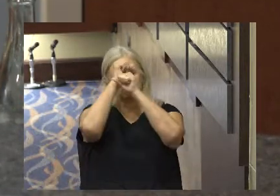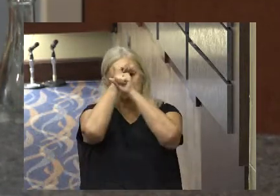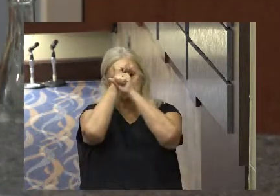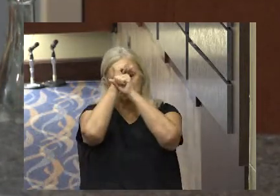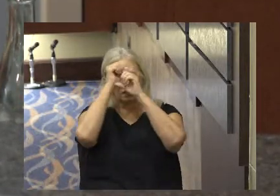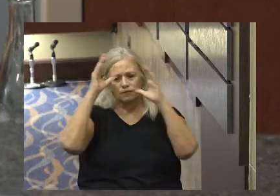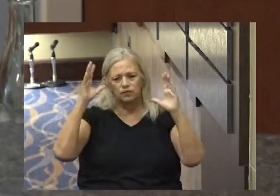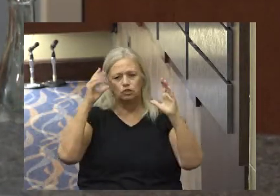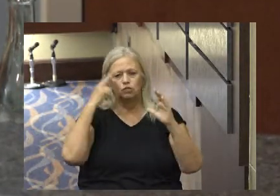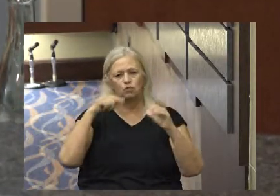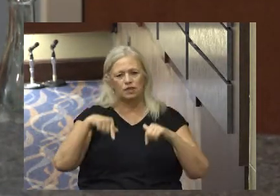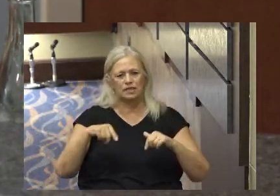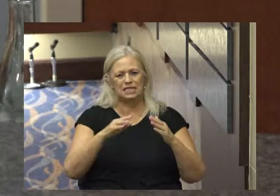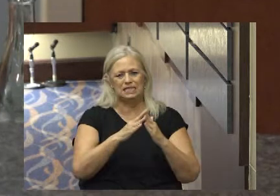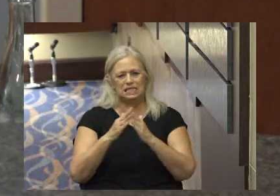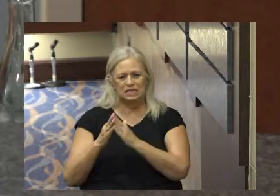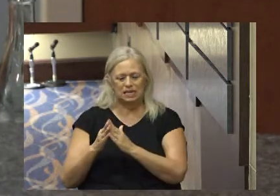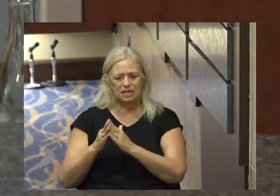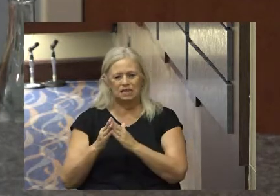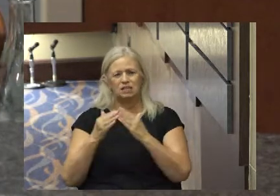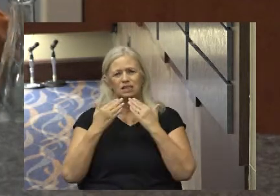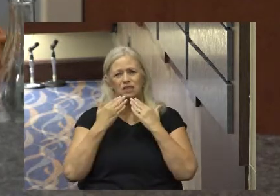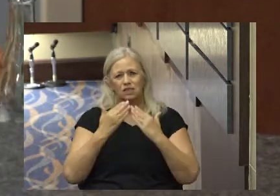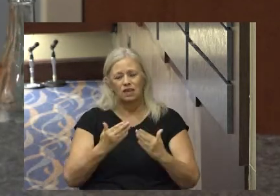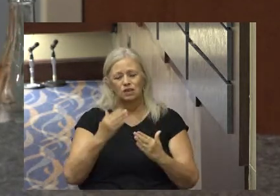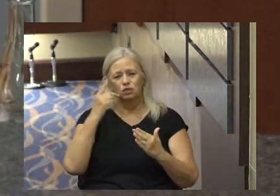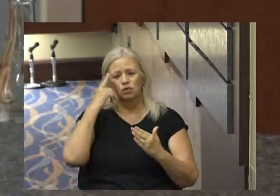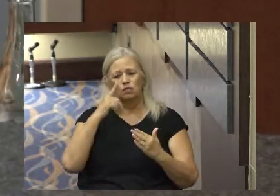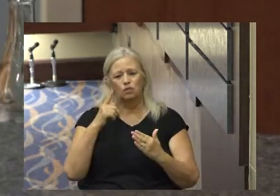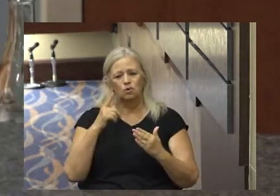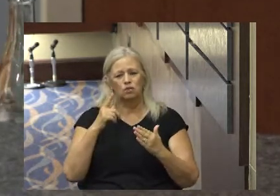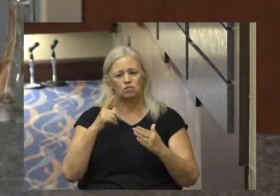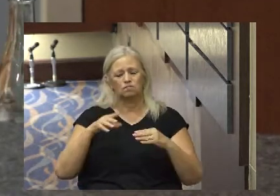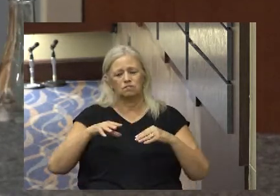understanding and accepting the complicated past that comes with that,